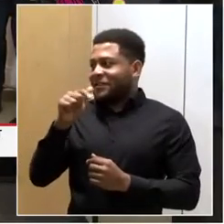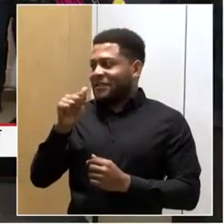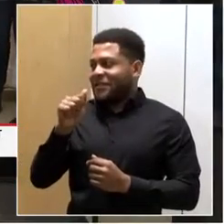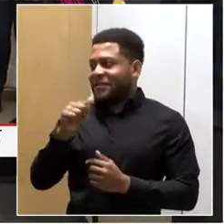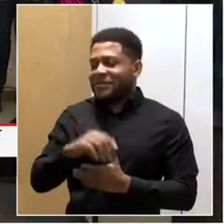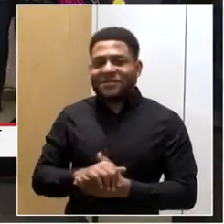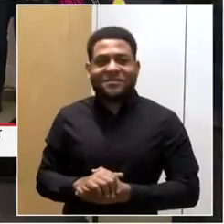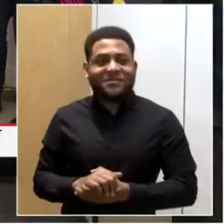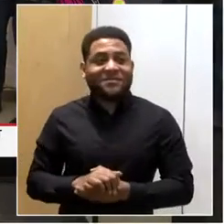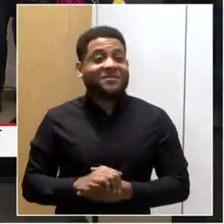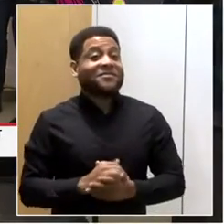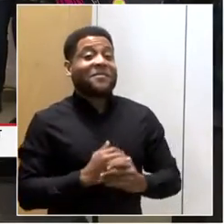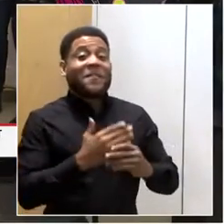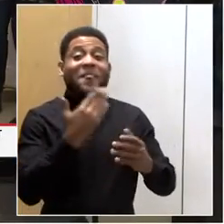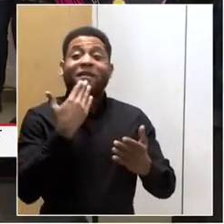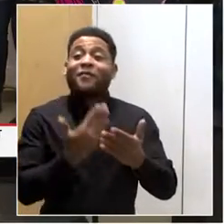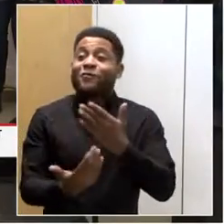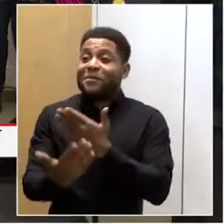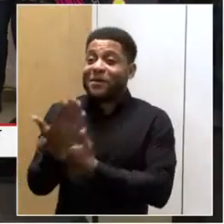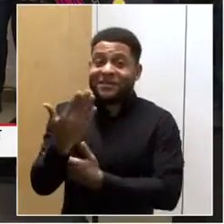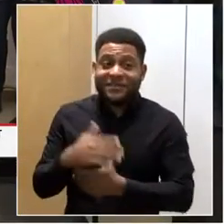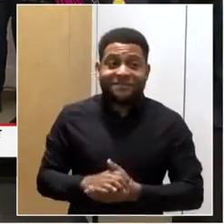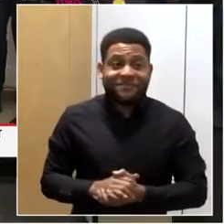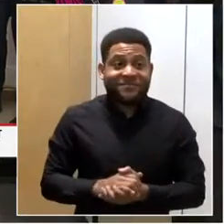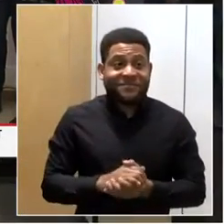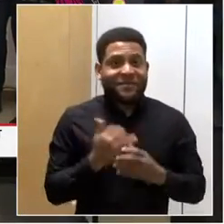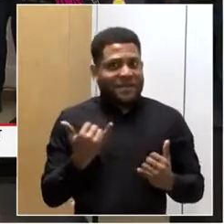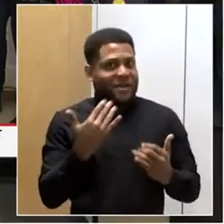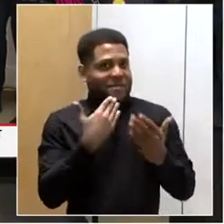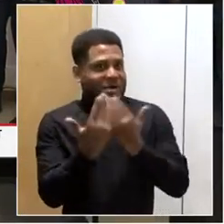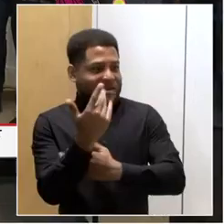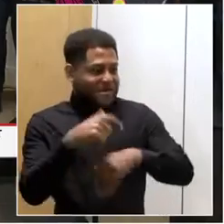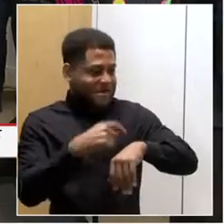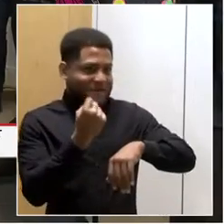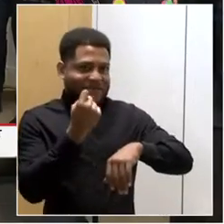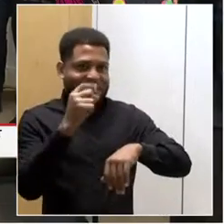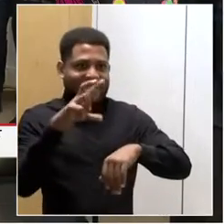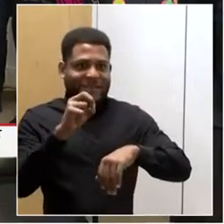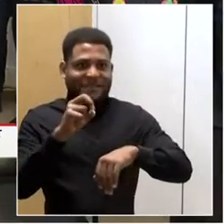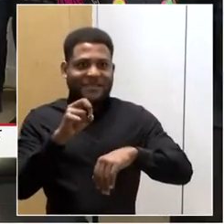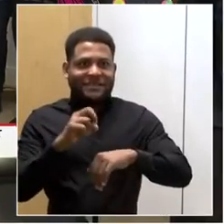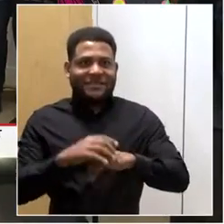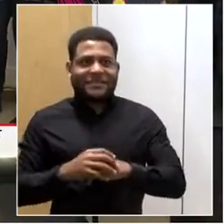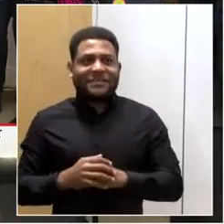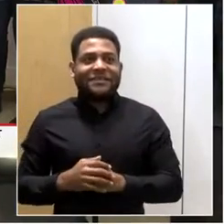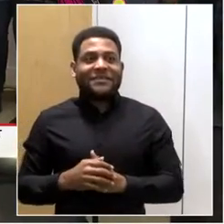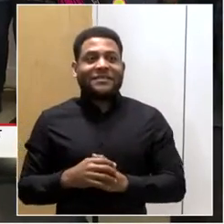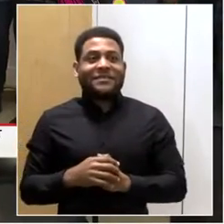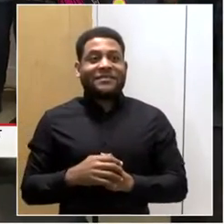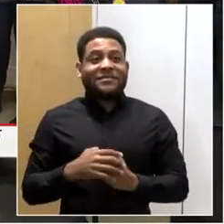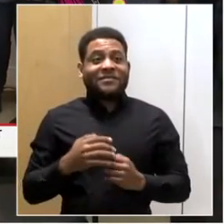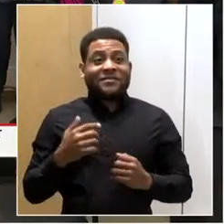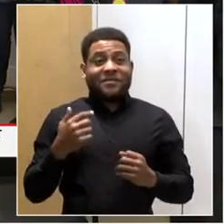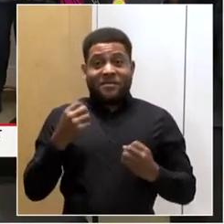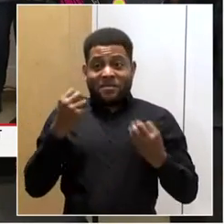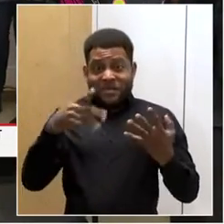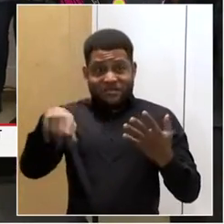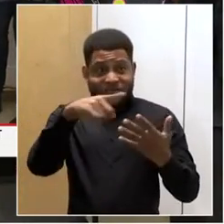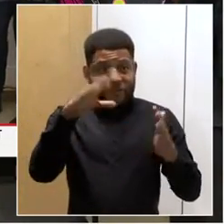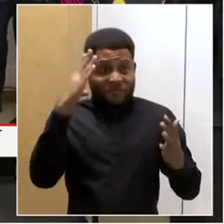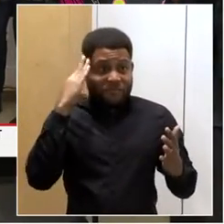Good morning. It's still morning. It's 11:30. How many of you have actually come to the Capitol Fringe Festival? Raise your